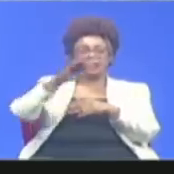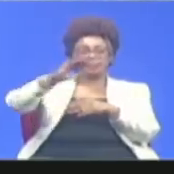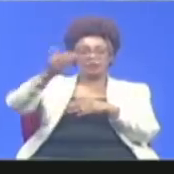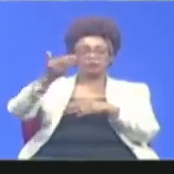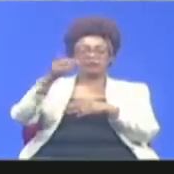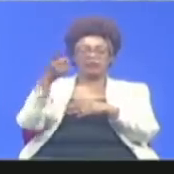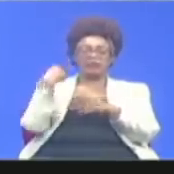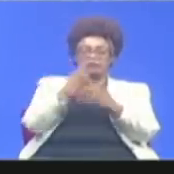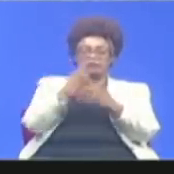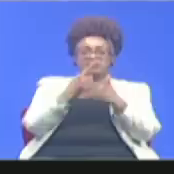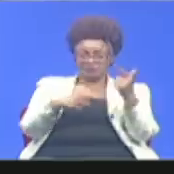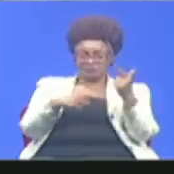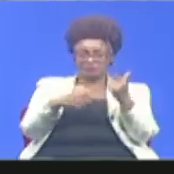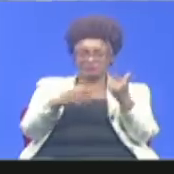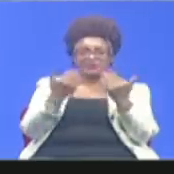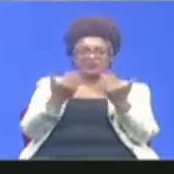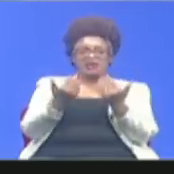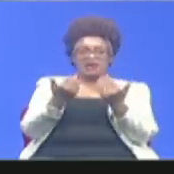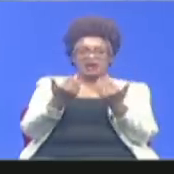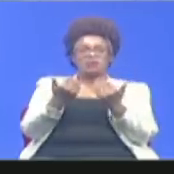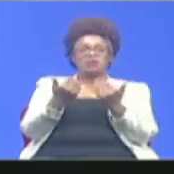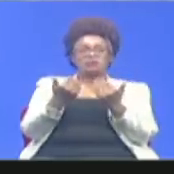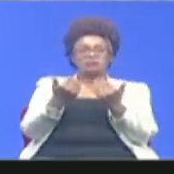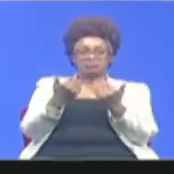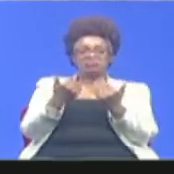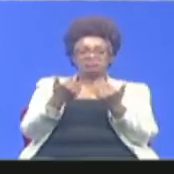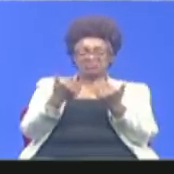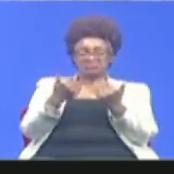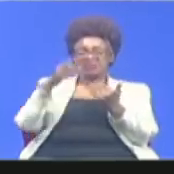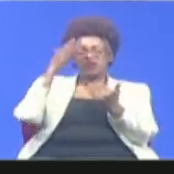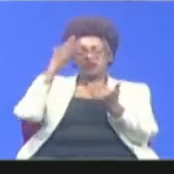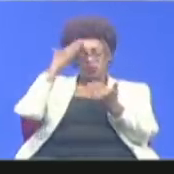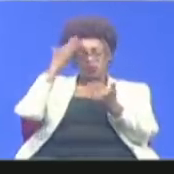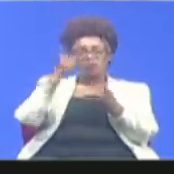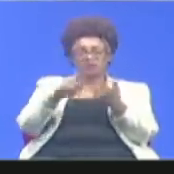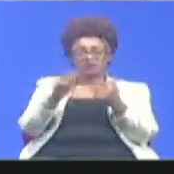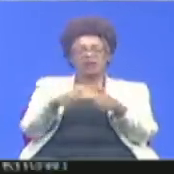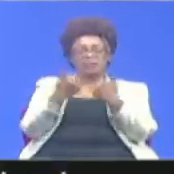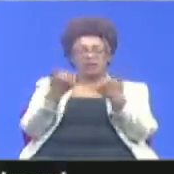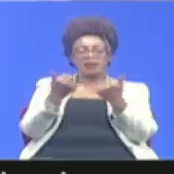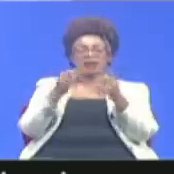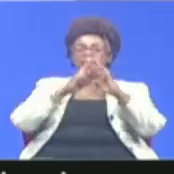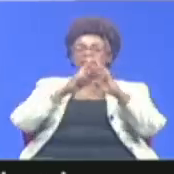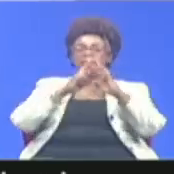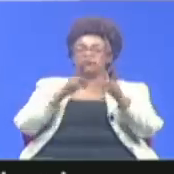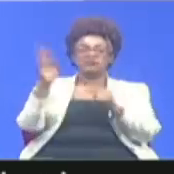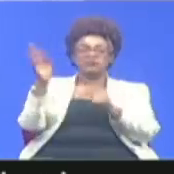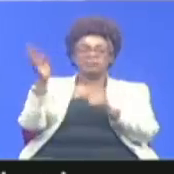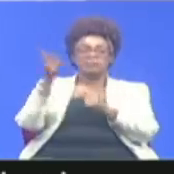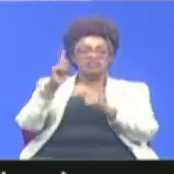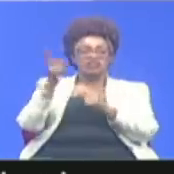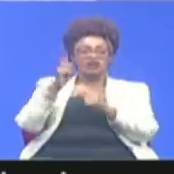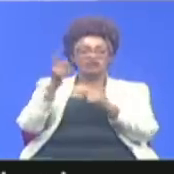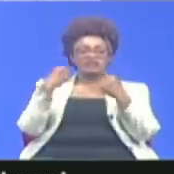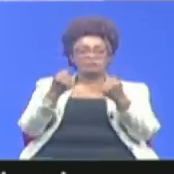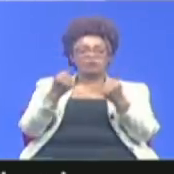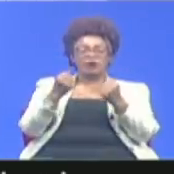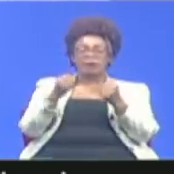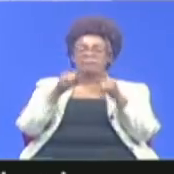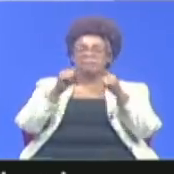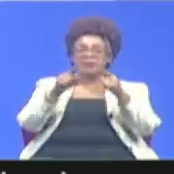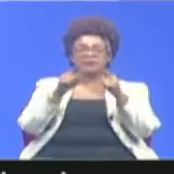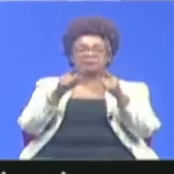year, can now learn what took their loved ones. A report by the Ministry of Transport blames the pilot, Captain